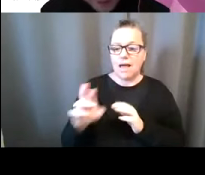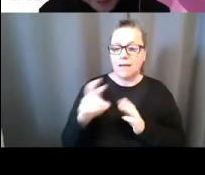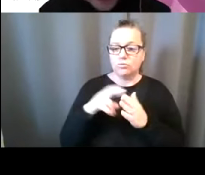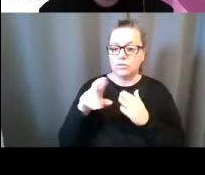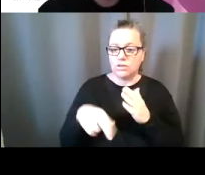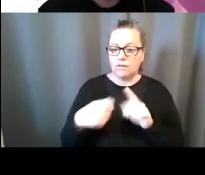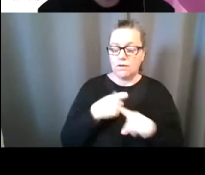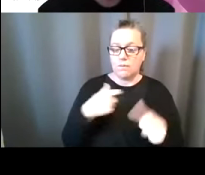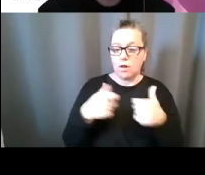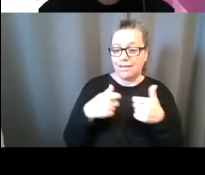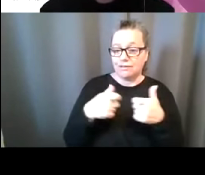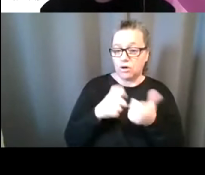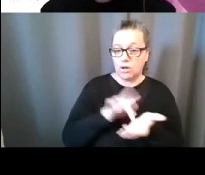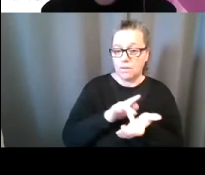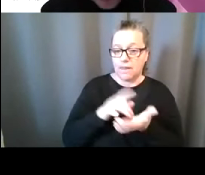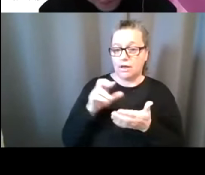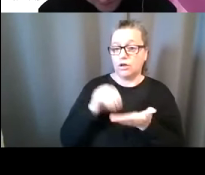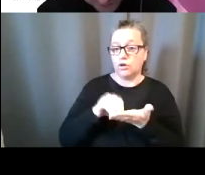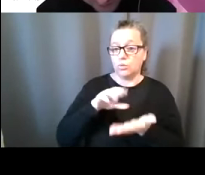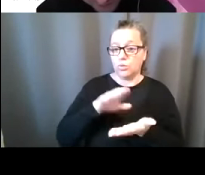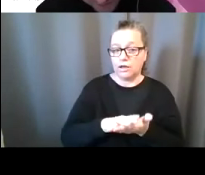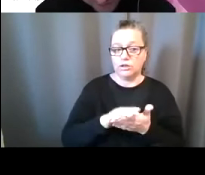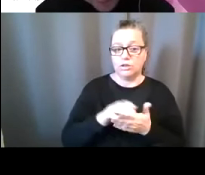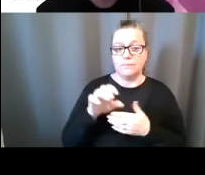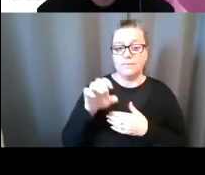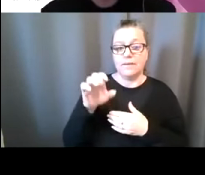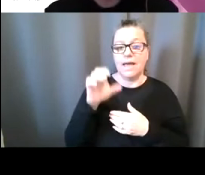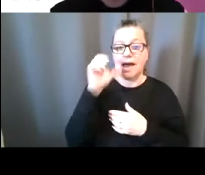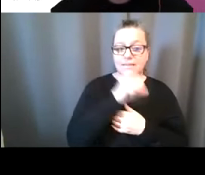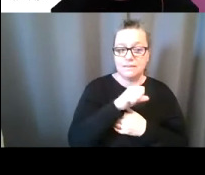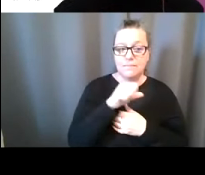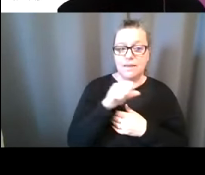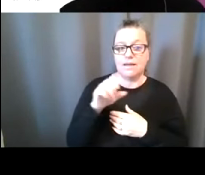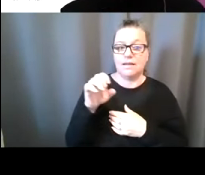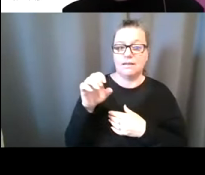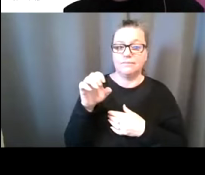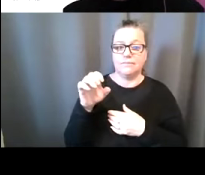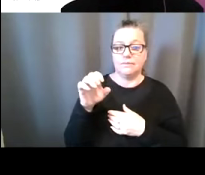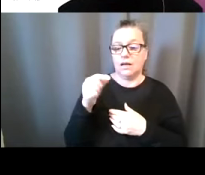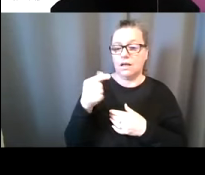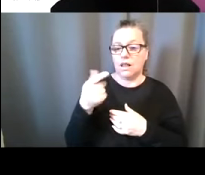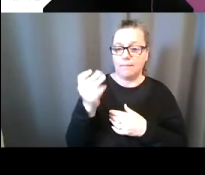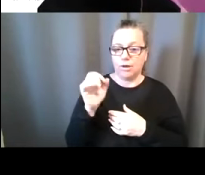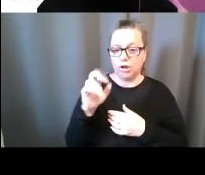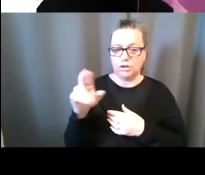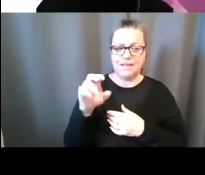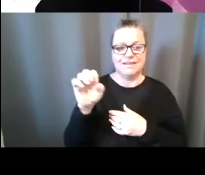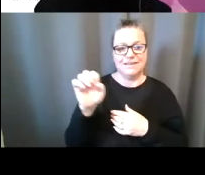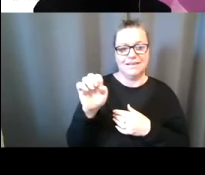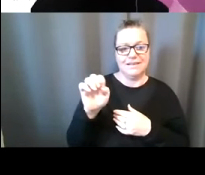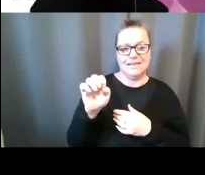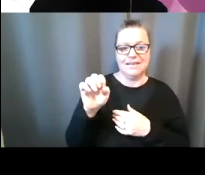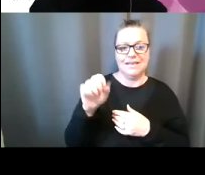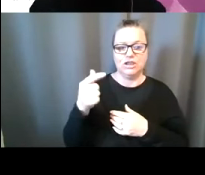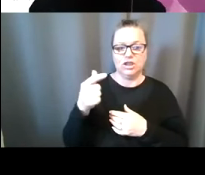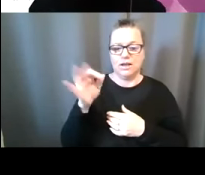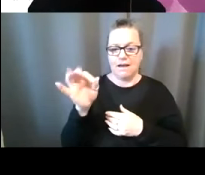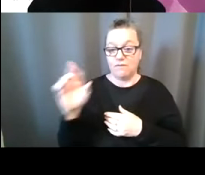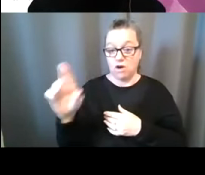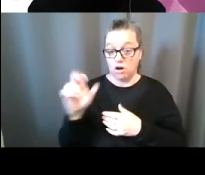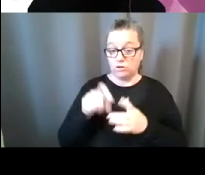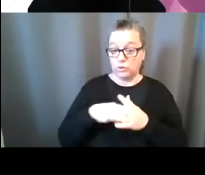electronic medical record system. Estimated glomerular filtration rate, or EGFR, is a blood test that is an indicator of kidney function. In order to start